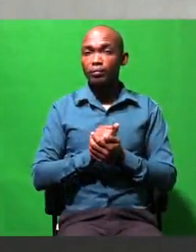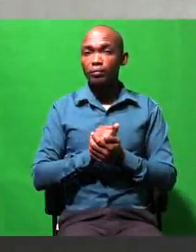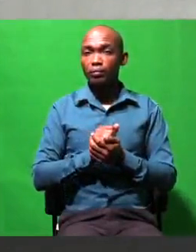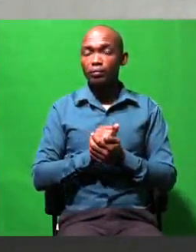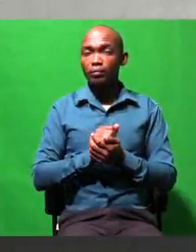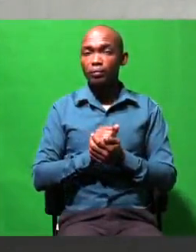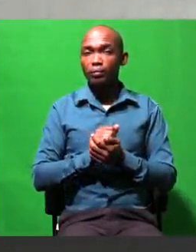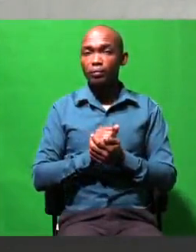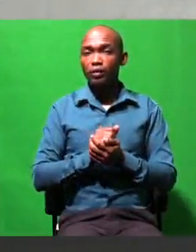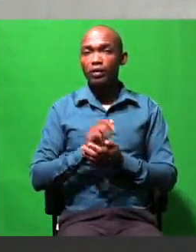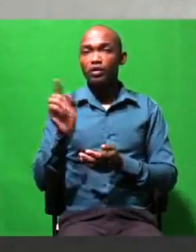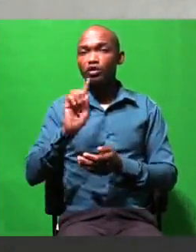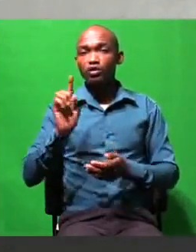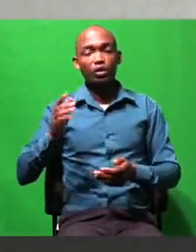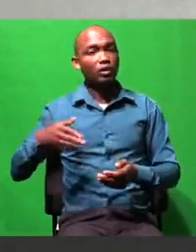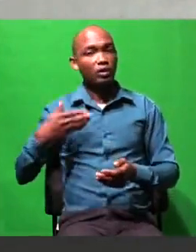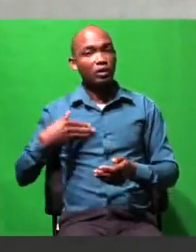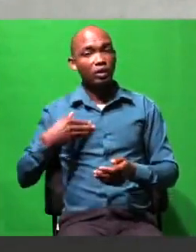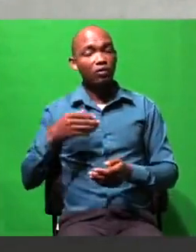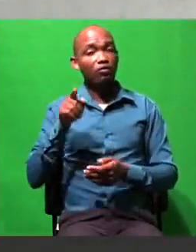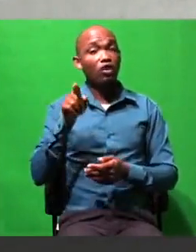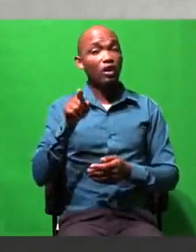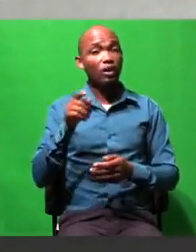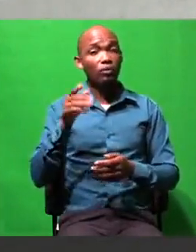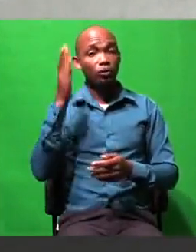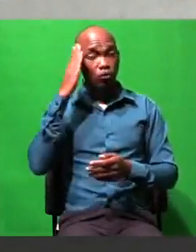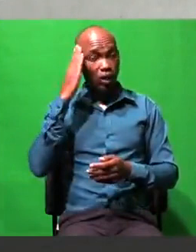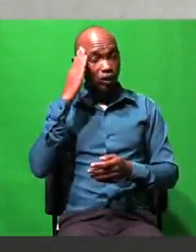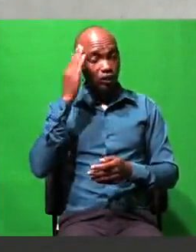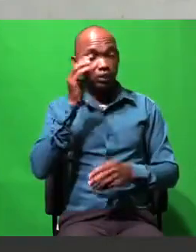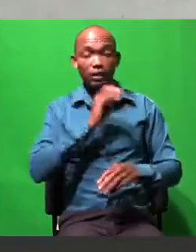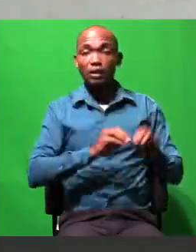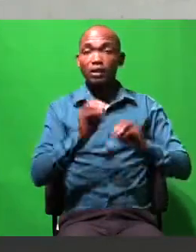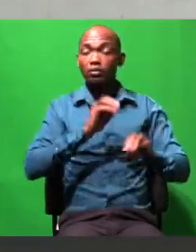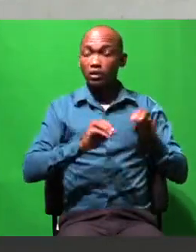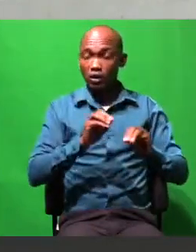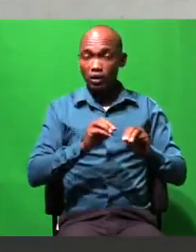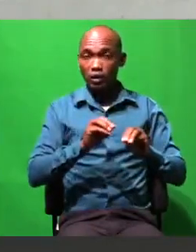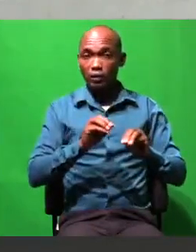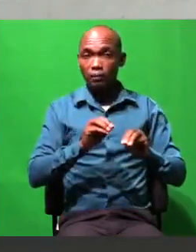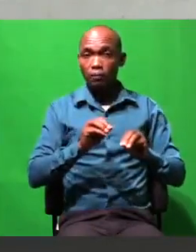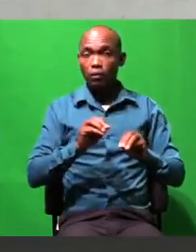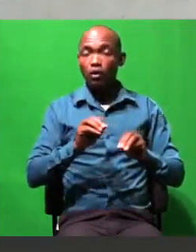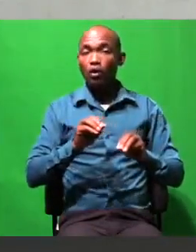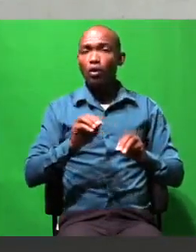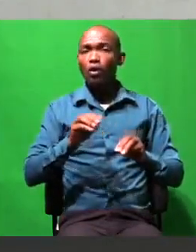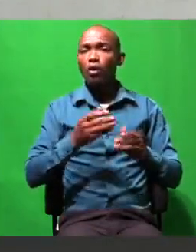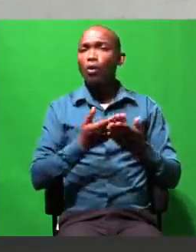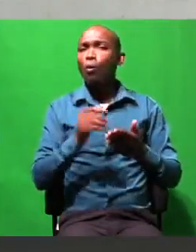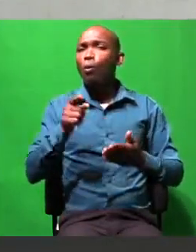there is no need for him to understand chemistry. So,